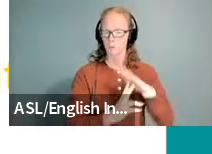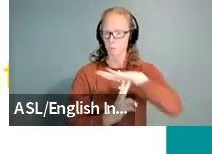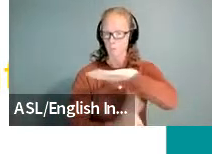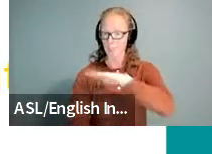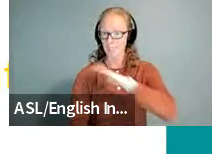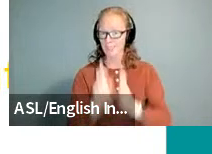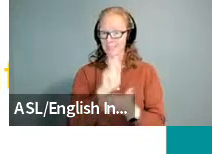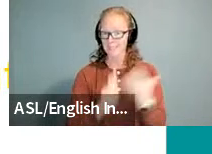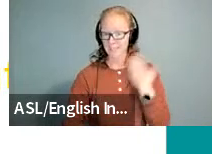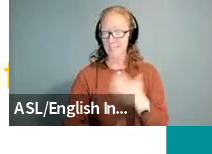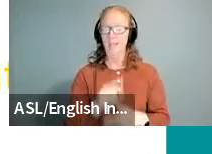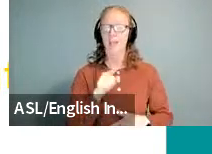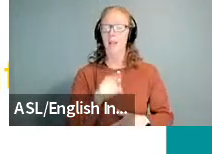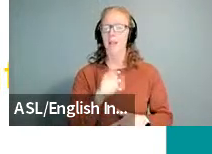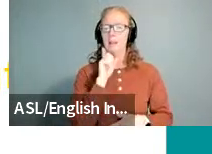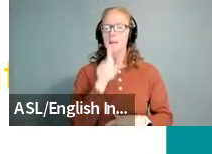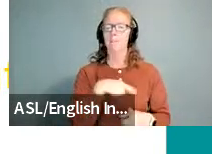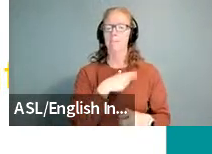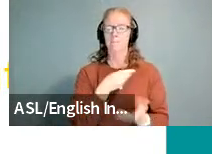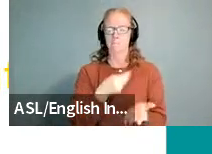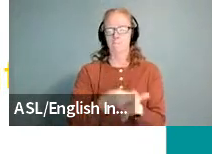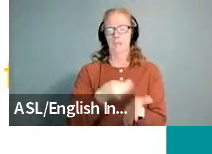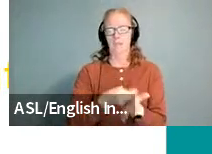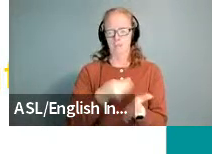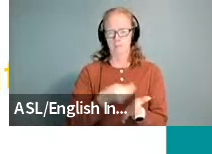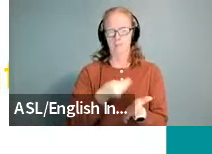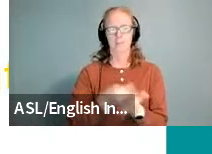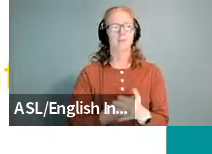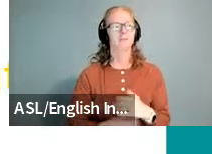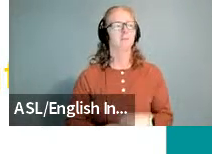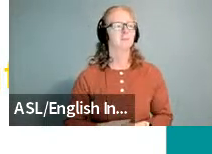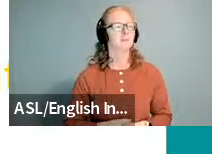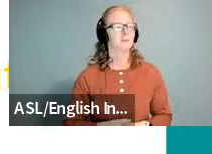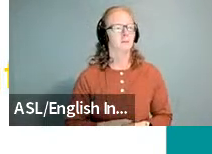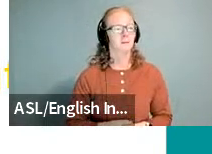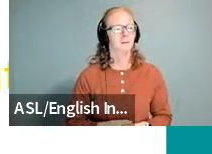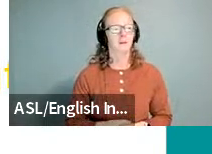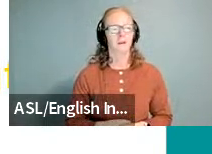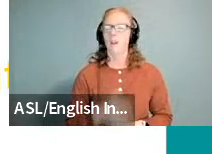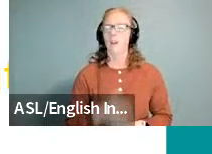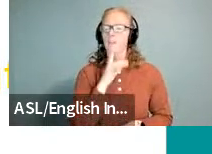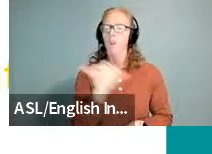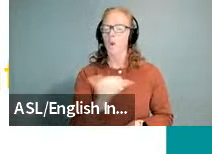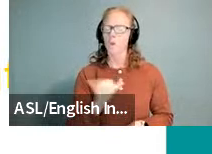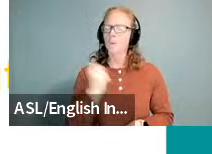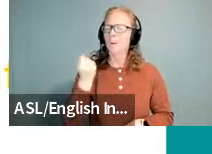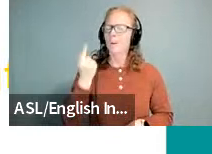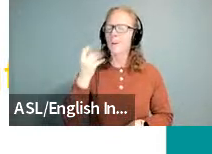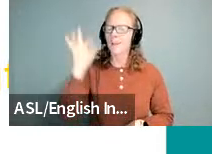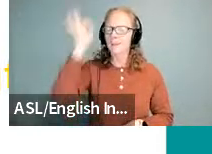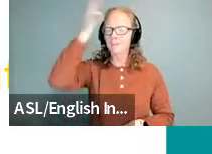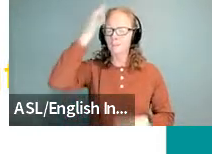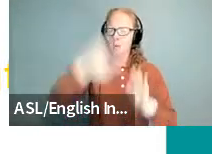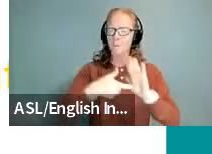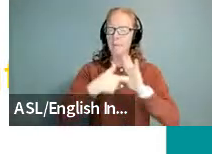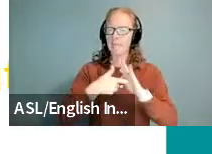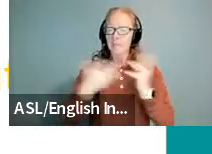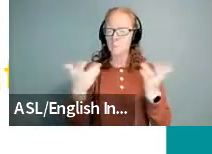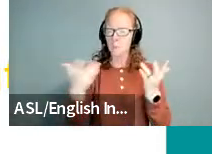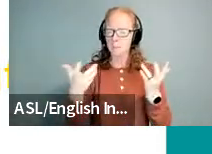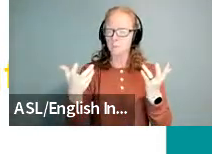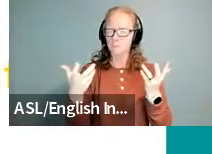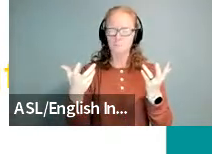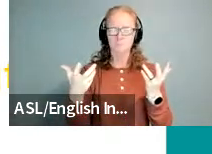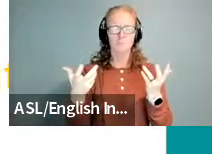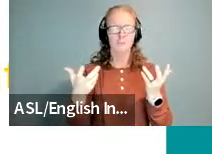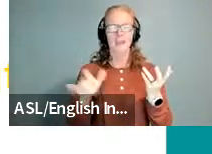wanted to really unpack the budget finance. You also said you wanted to understand some of the federal mandates, as well as the